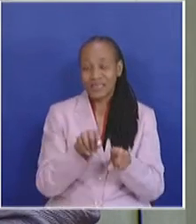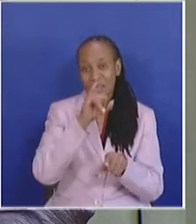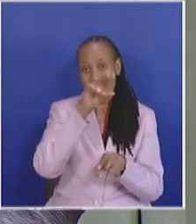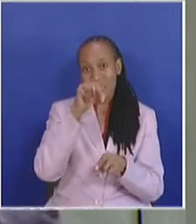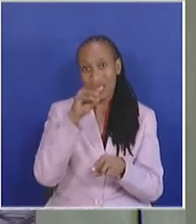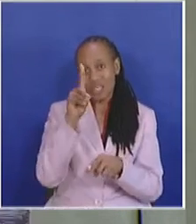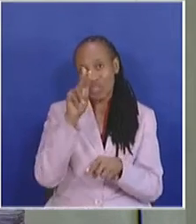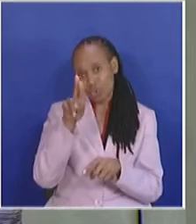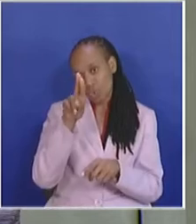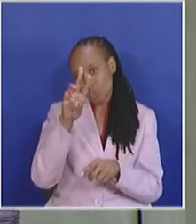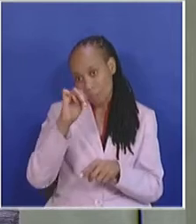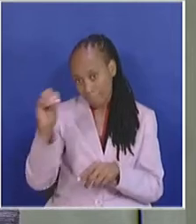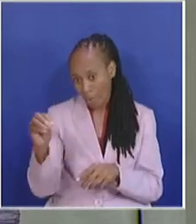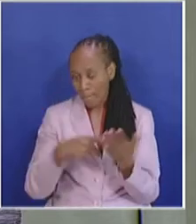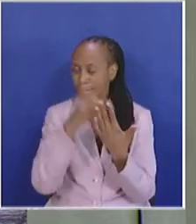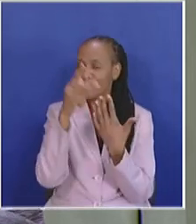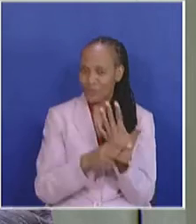of KZN